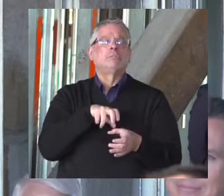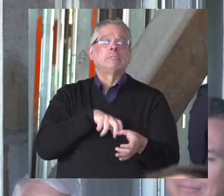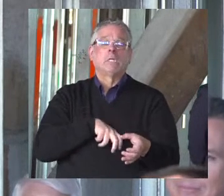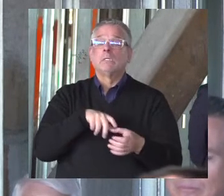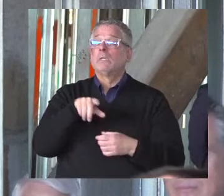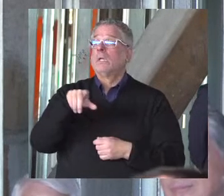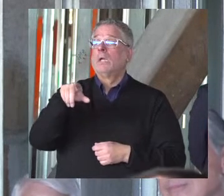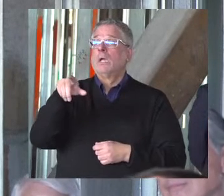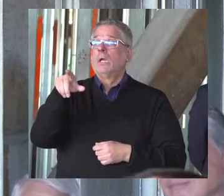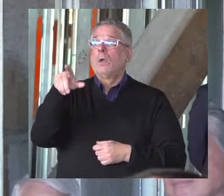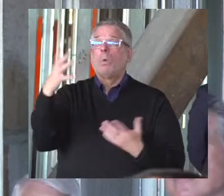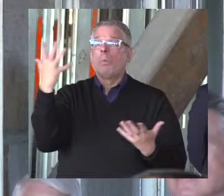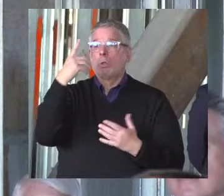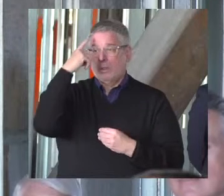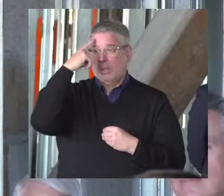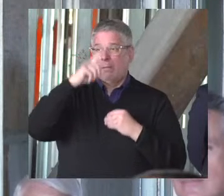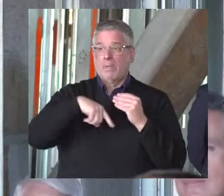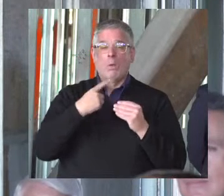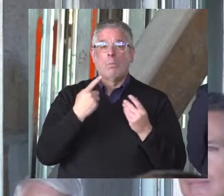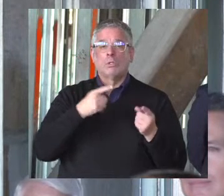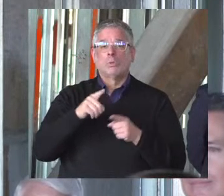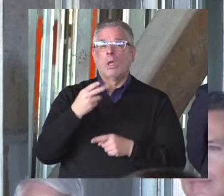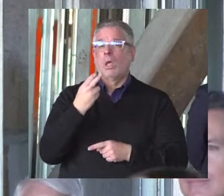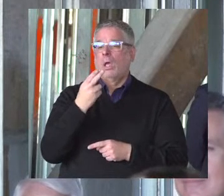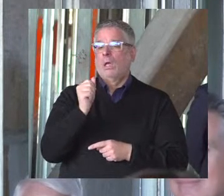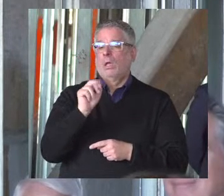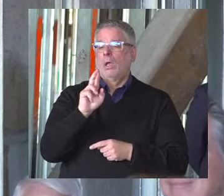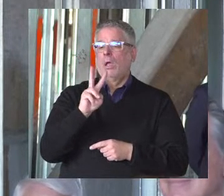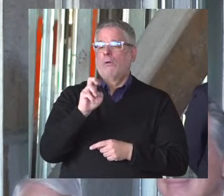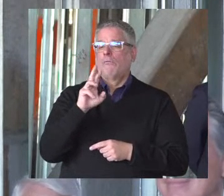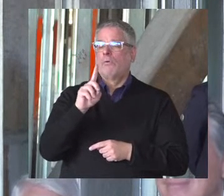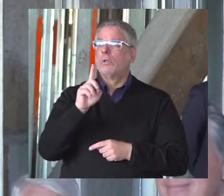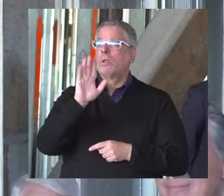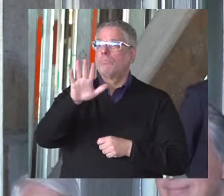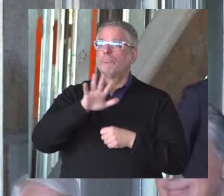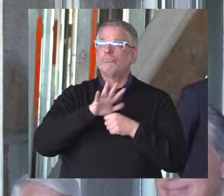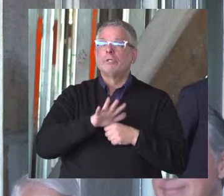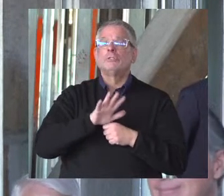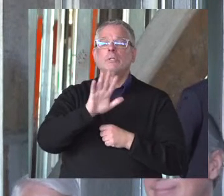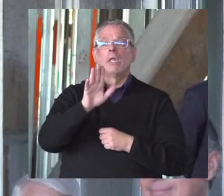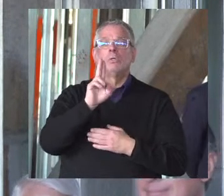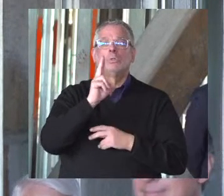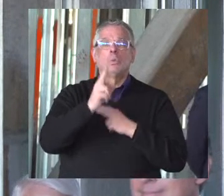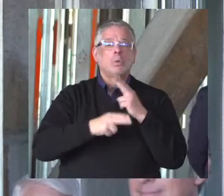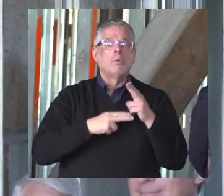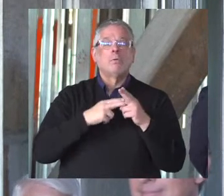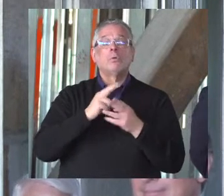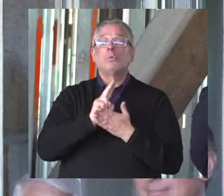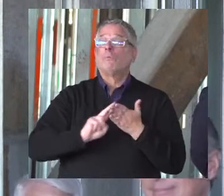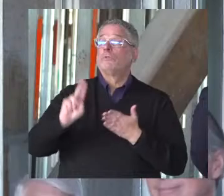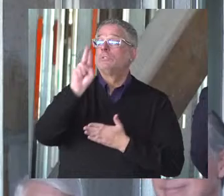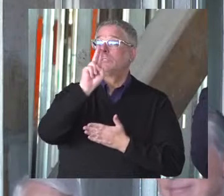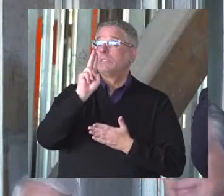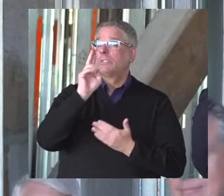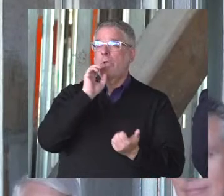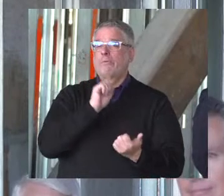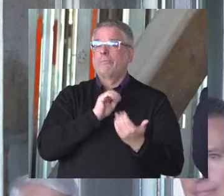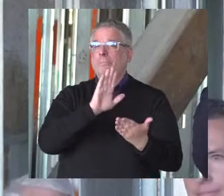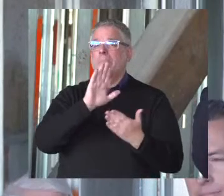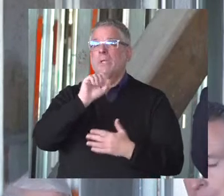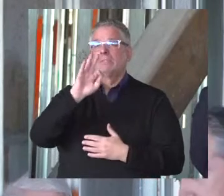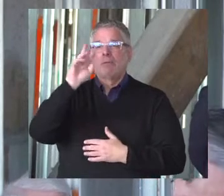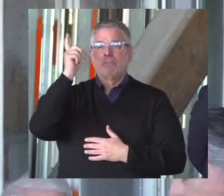how what you think about what's going on with Harvard and the pressures that universities are facing these days because of